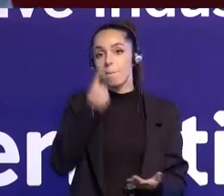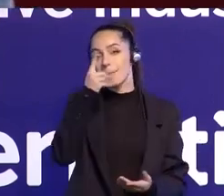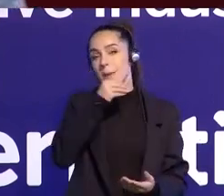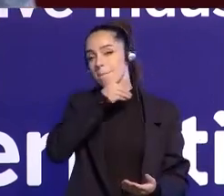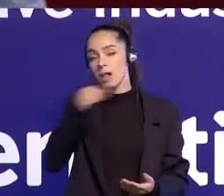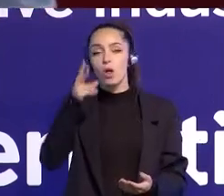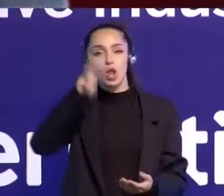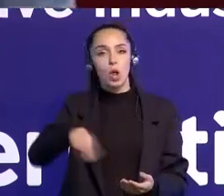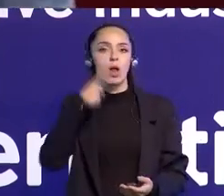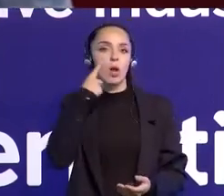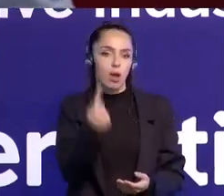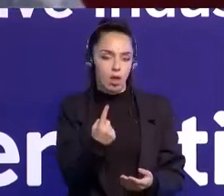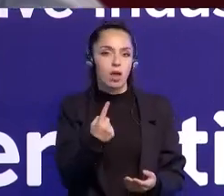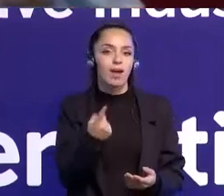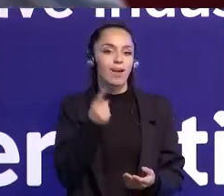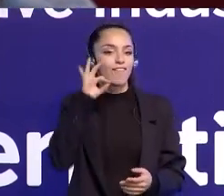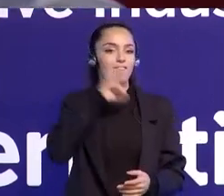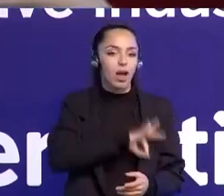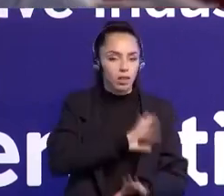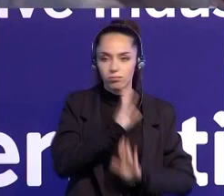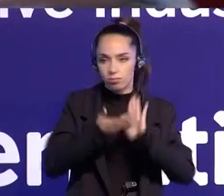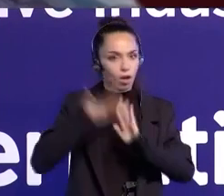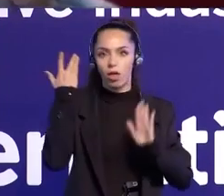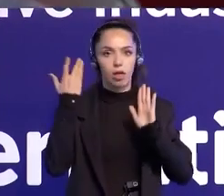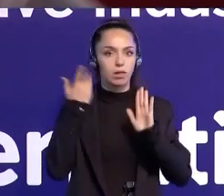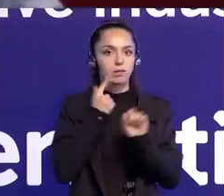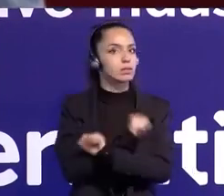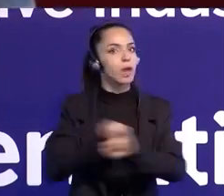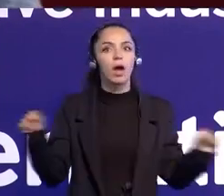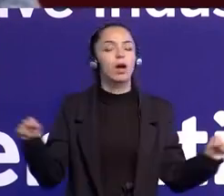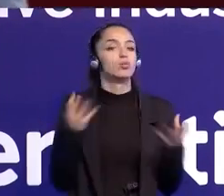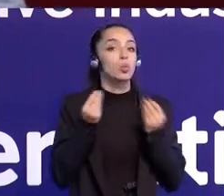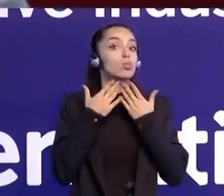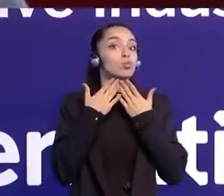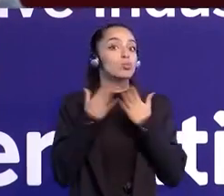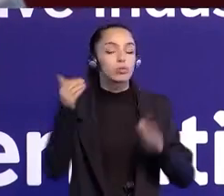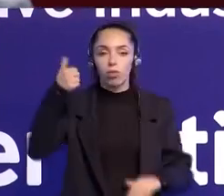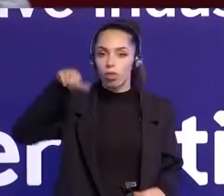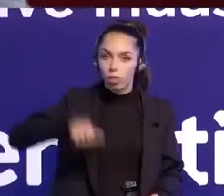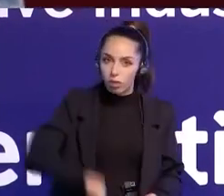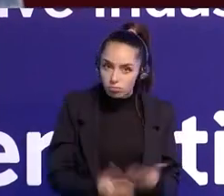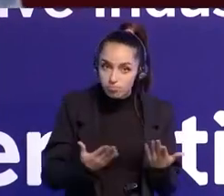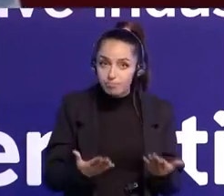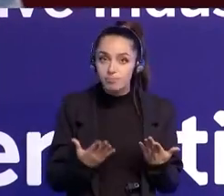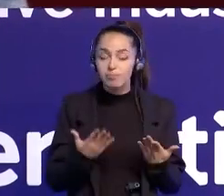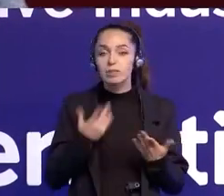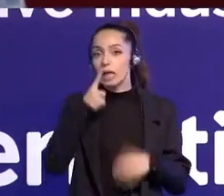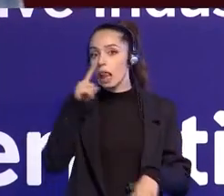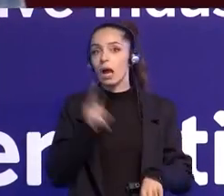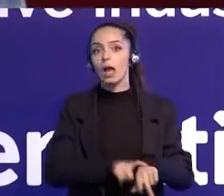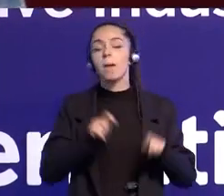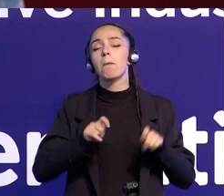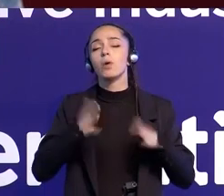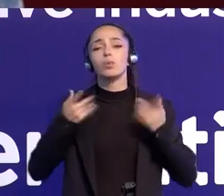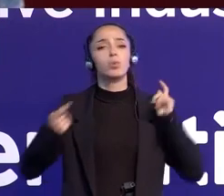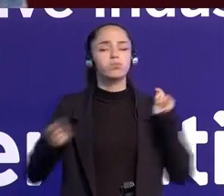brain drain, stagflation, and disruption of all the chains, that are the problems, that are the